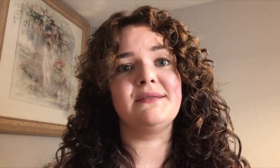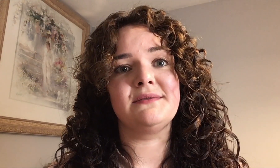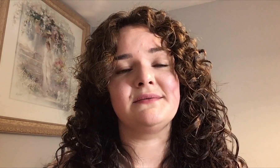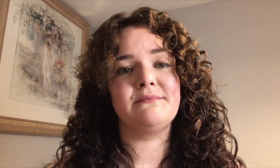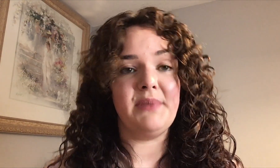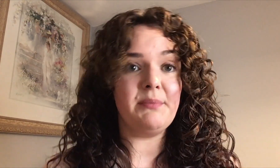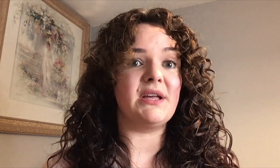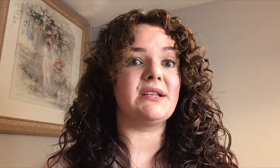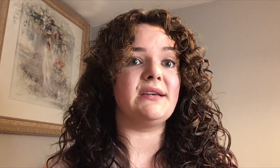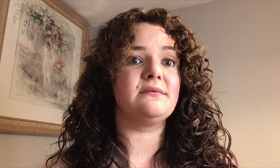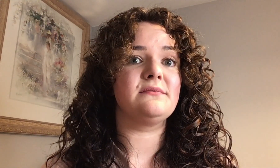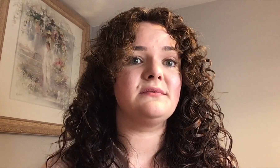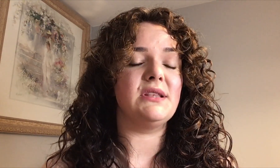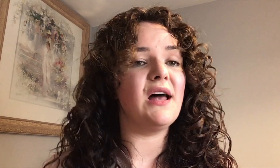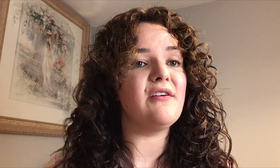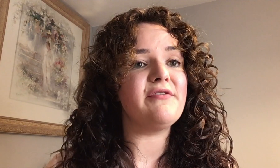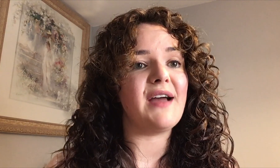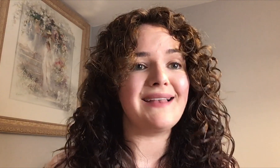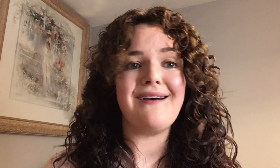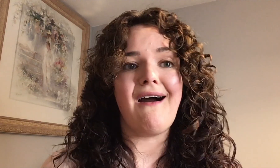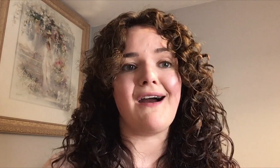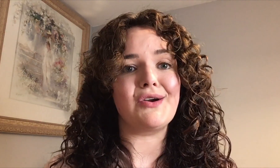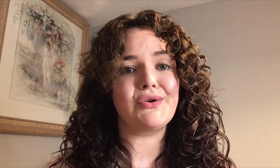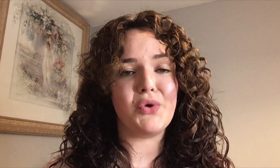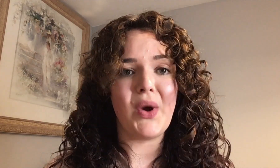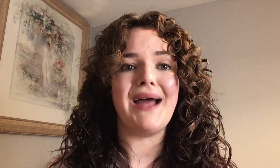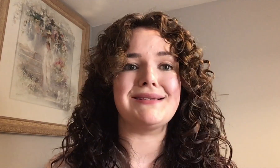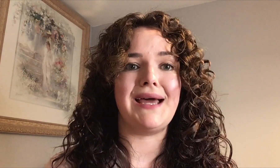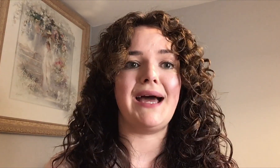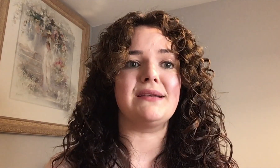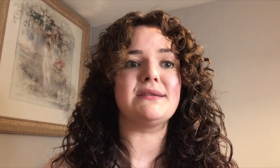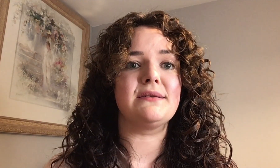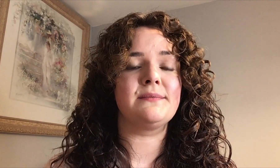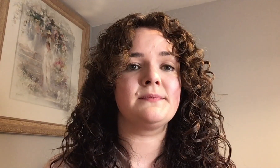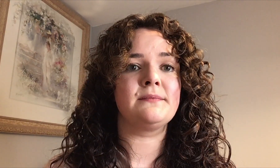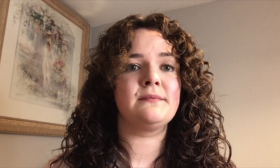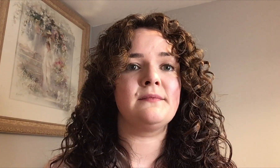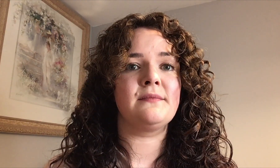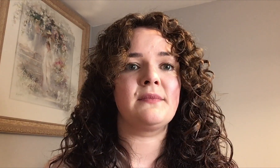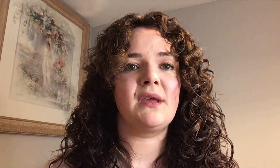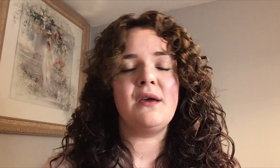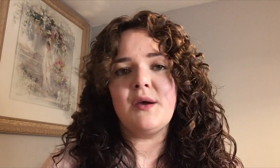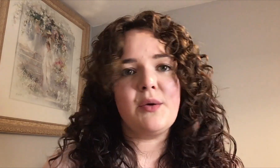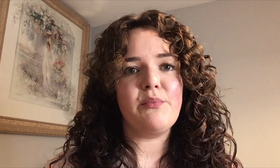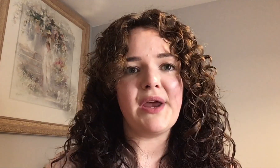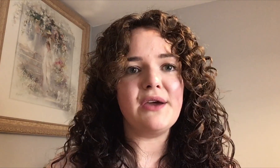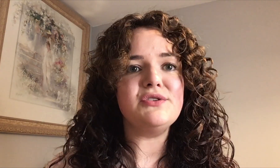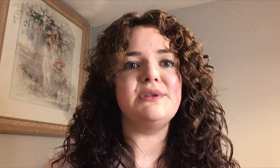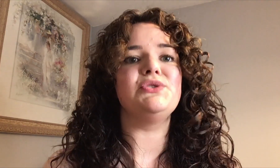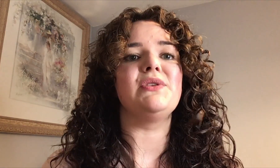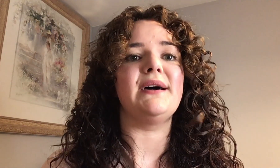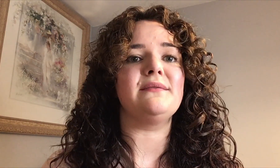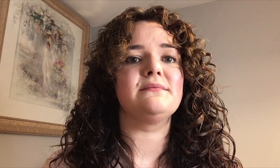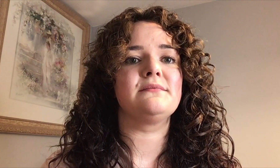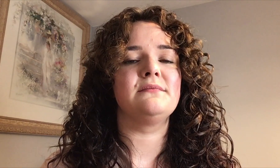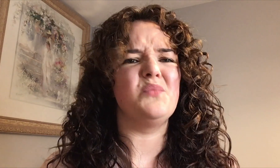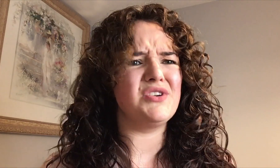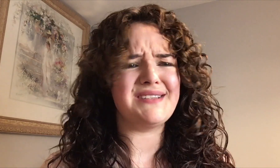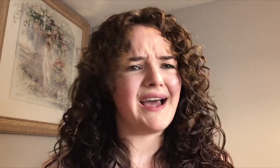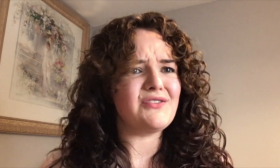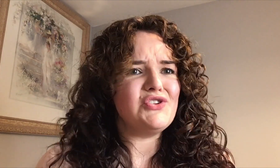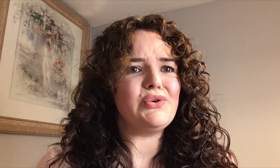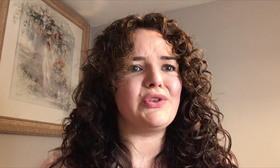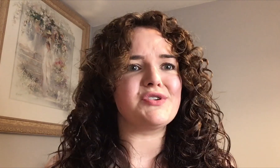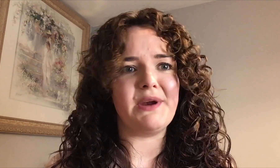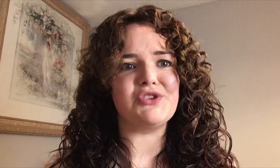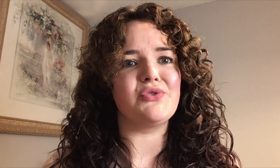Historically, biblically, love and the heart go hand in hand. But how do we do that? And what